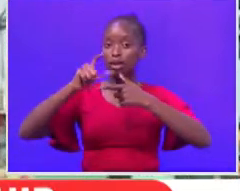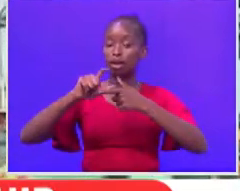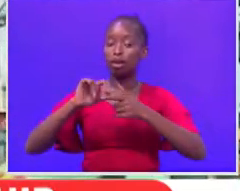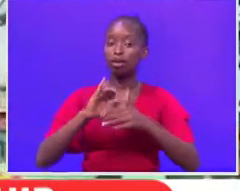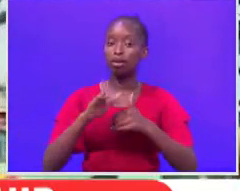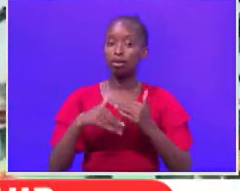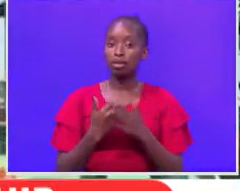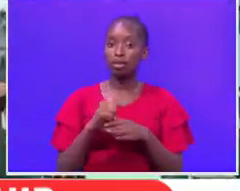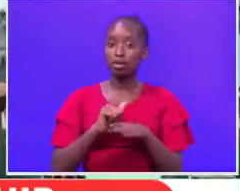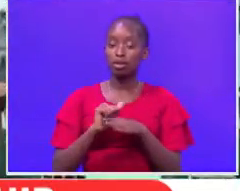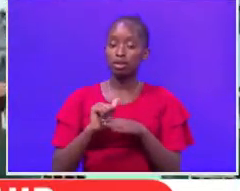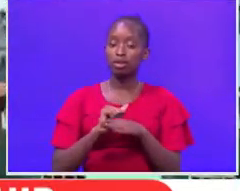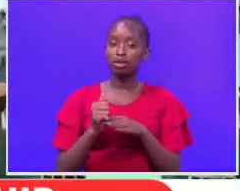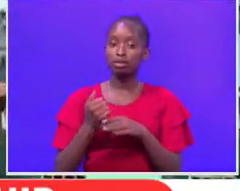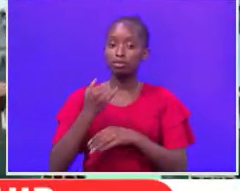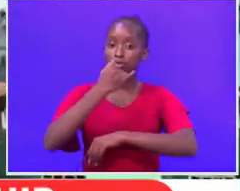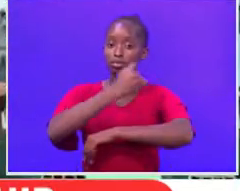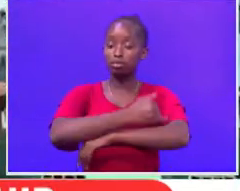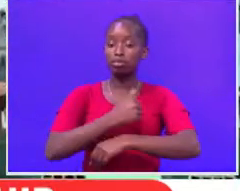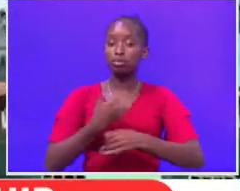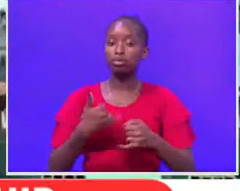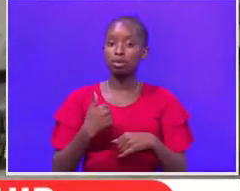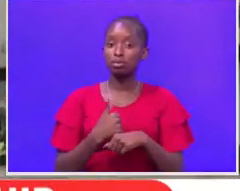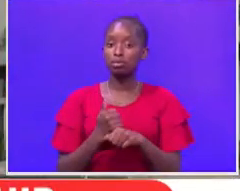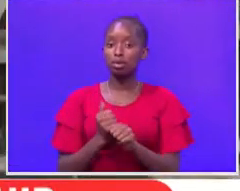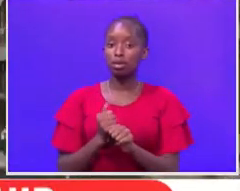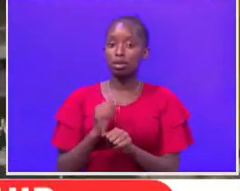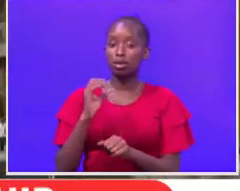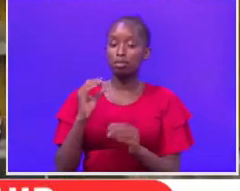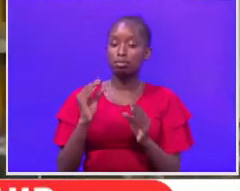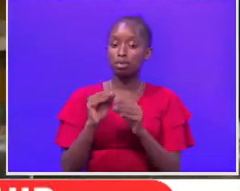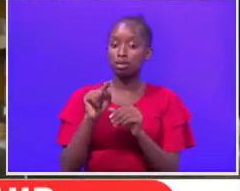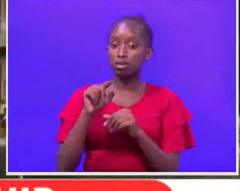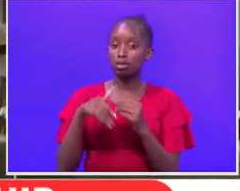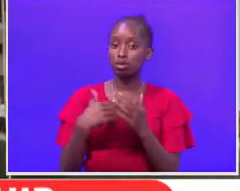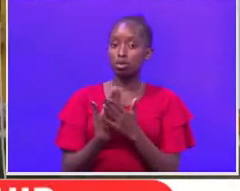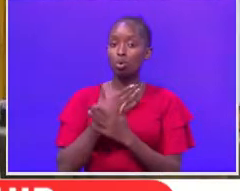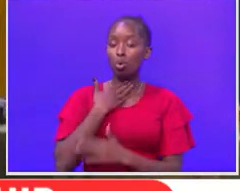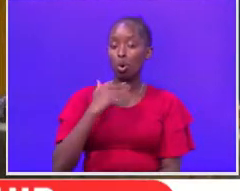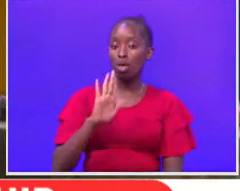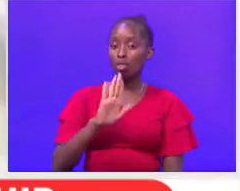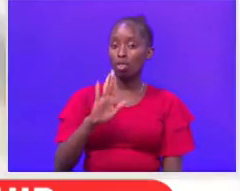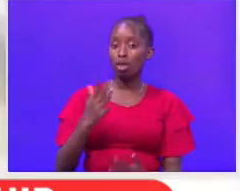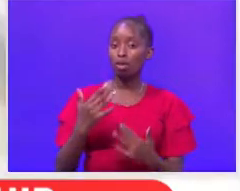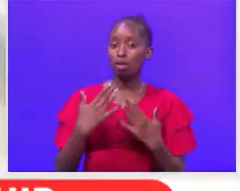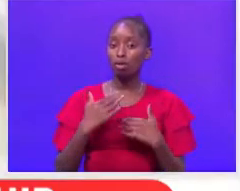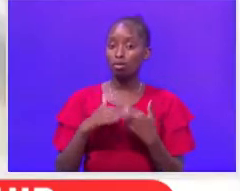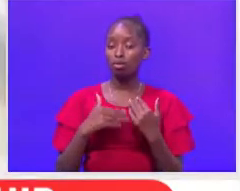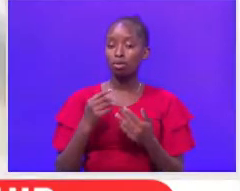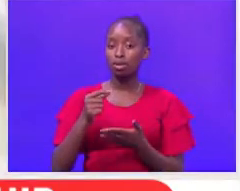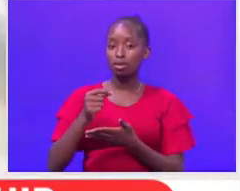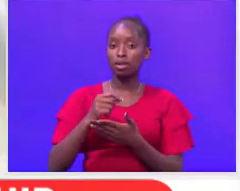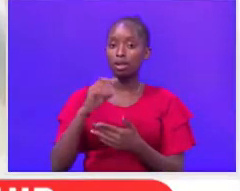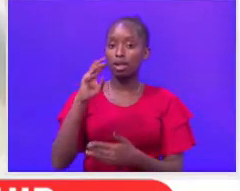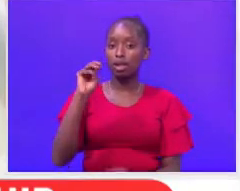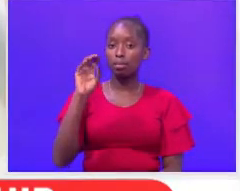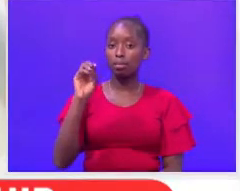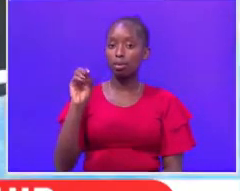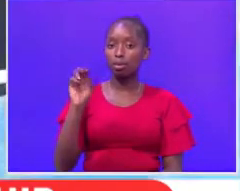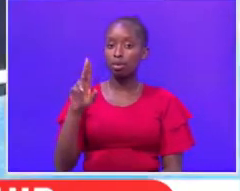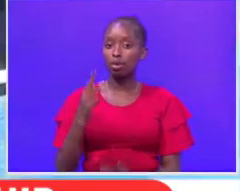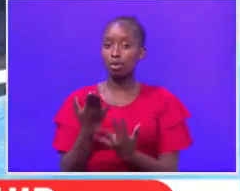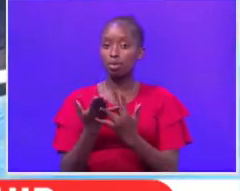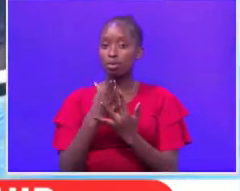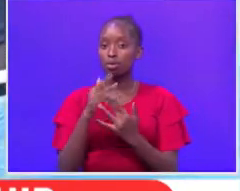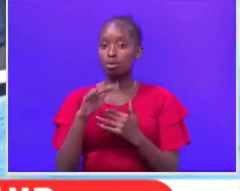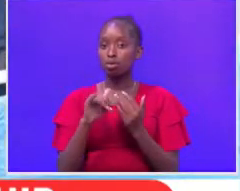institutes to enable it meet the seafarers' demand. The highlight of the visit was the signing of an MOU between the Korea Institute